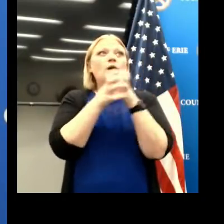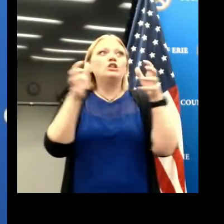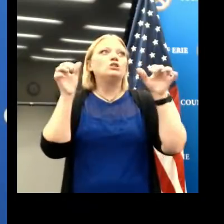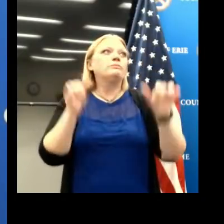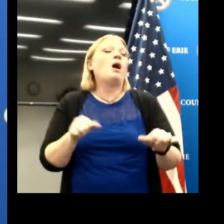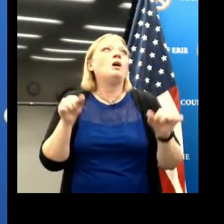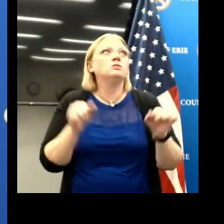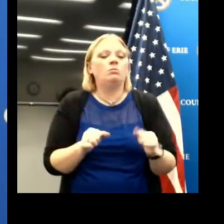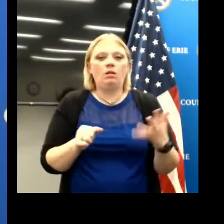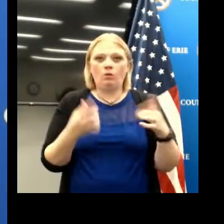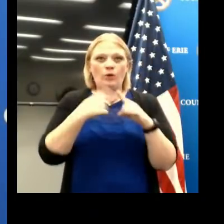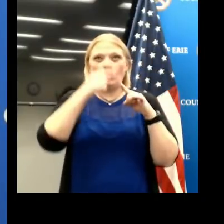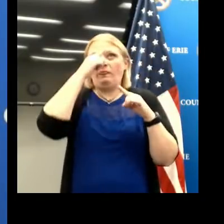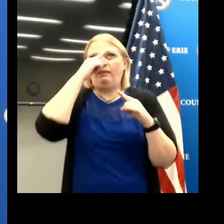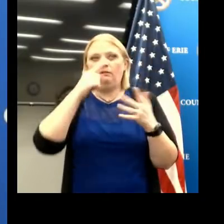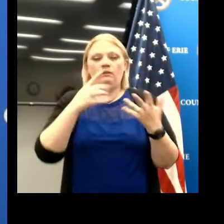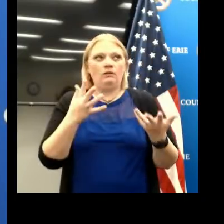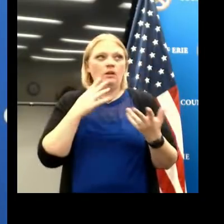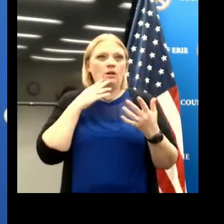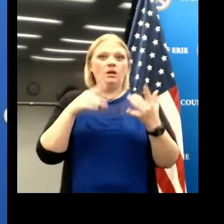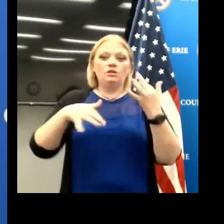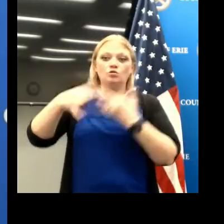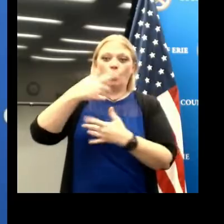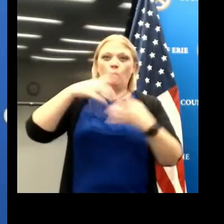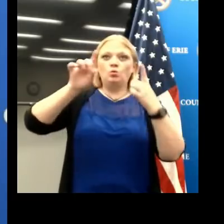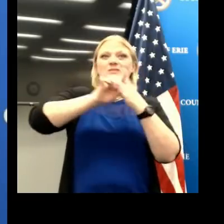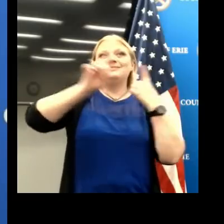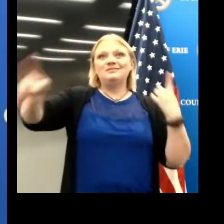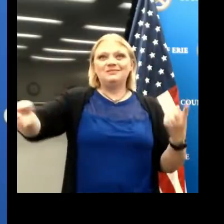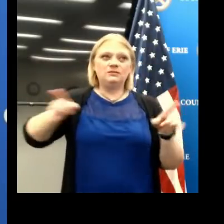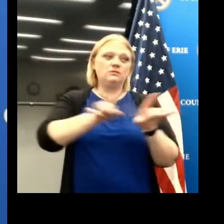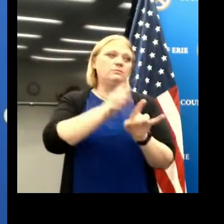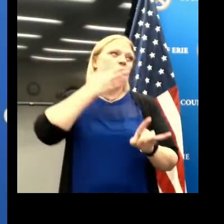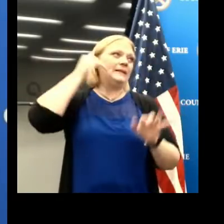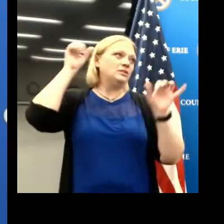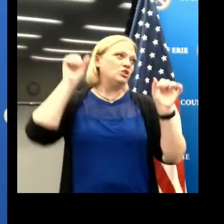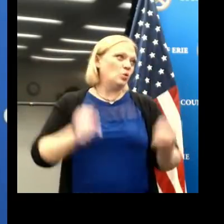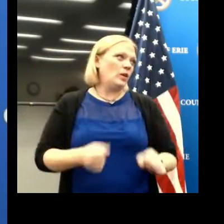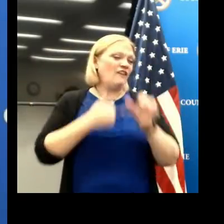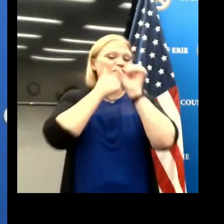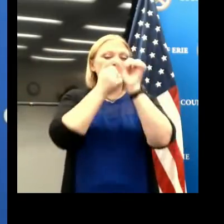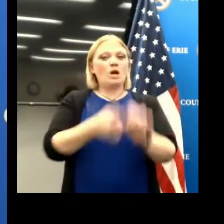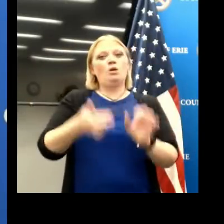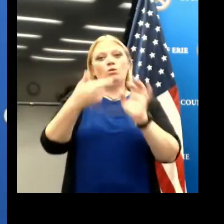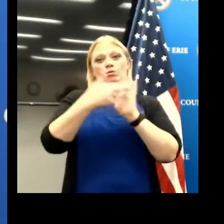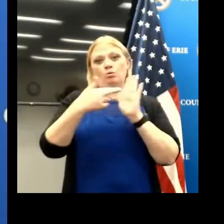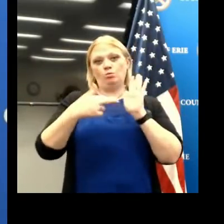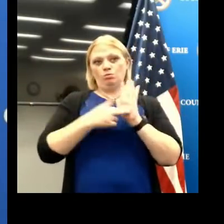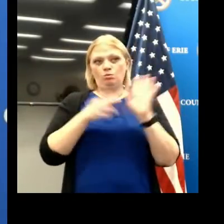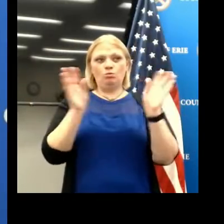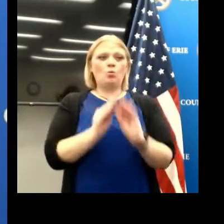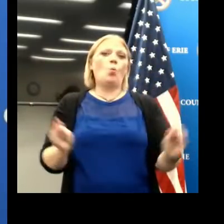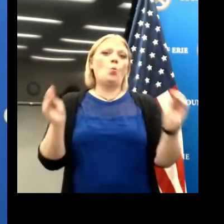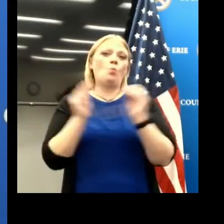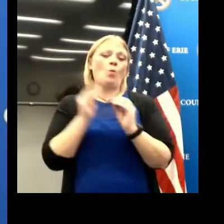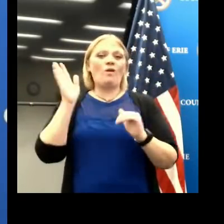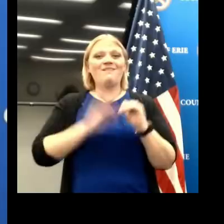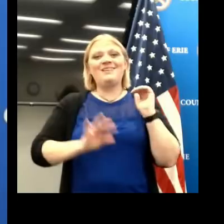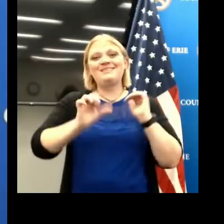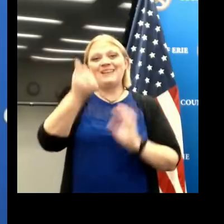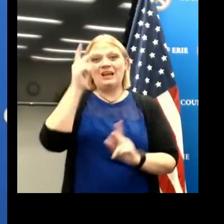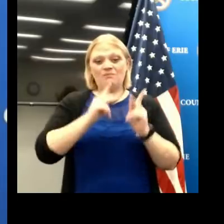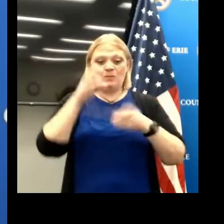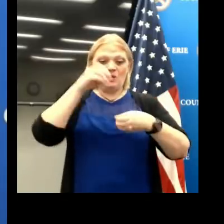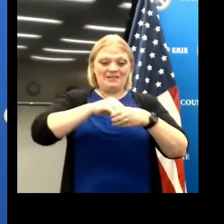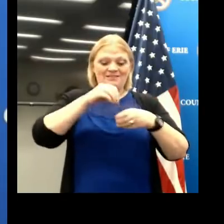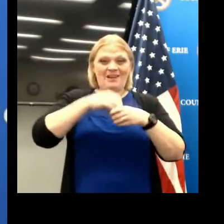can think of. Be socially distant as best as you can. Follow the rules. No more than 10 people at an indoor or